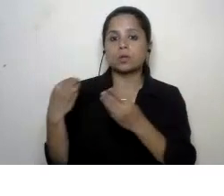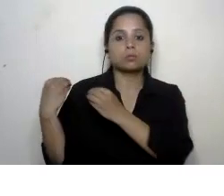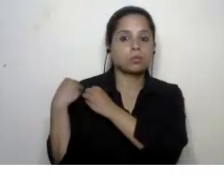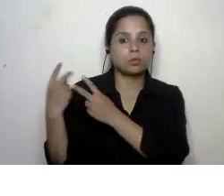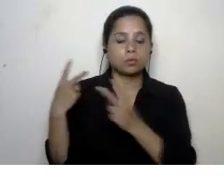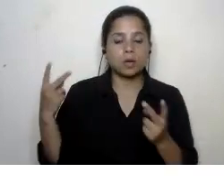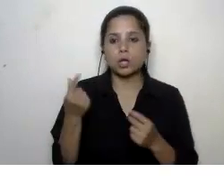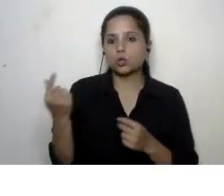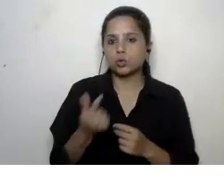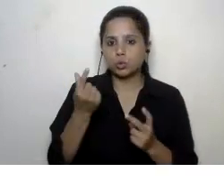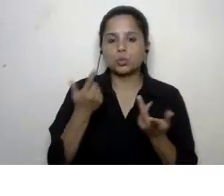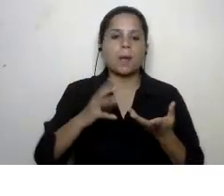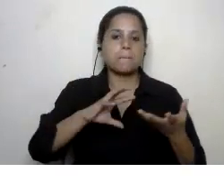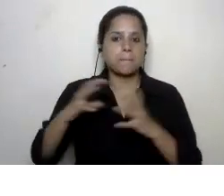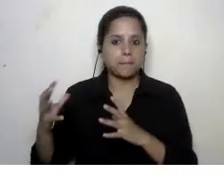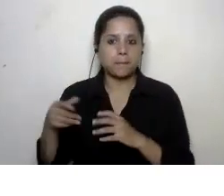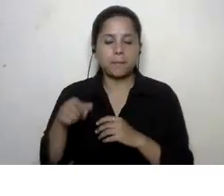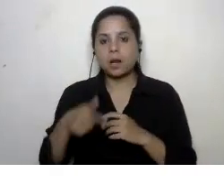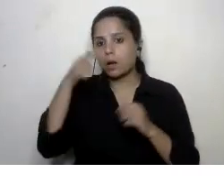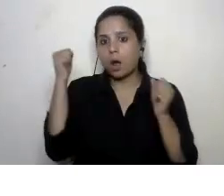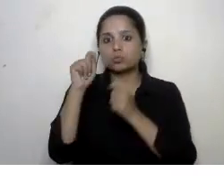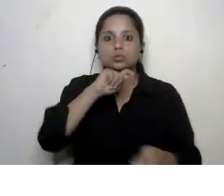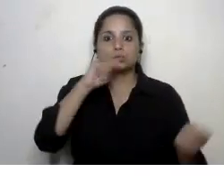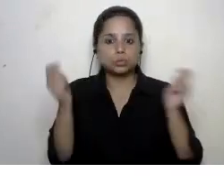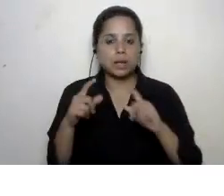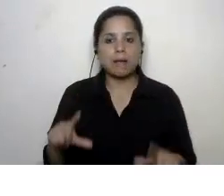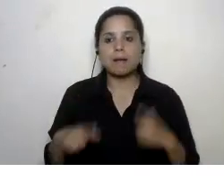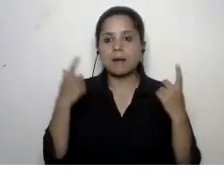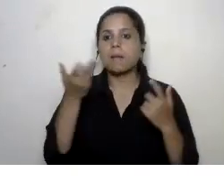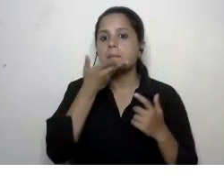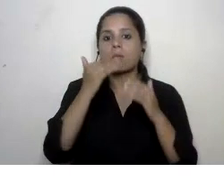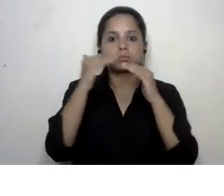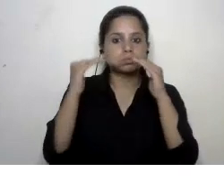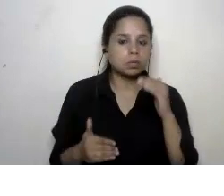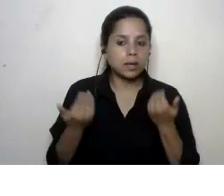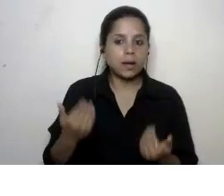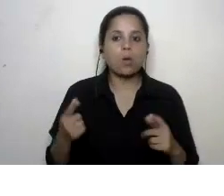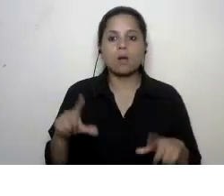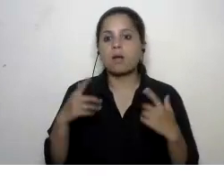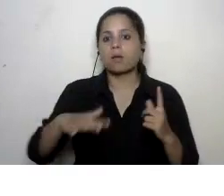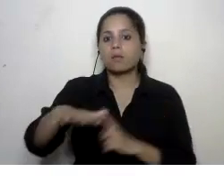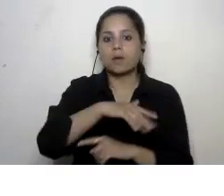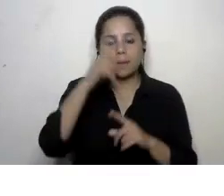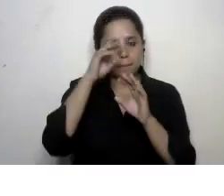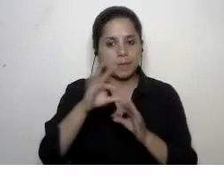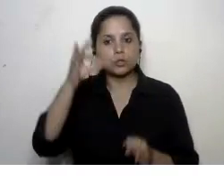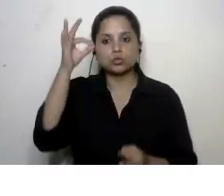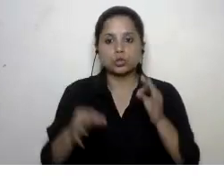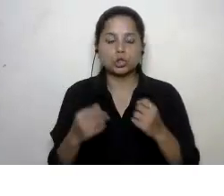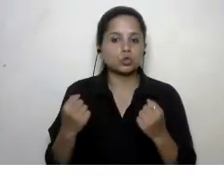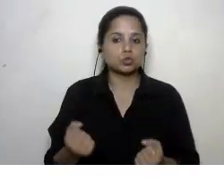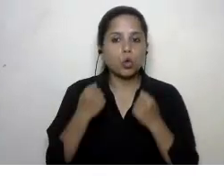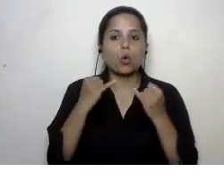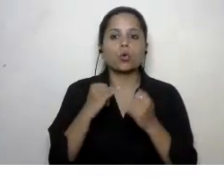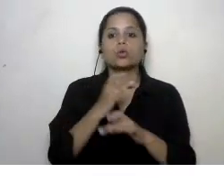consumption and production, climate action, life below water, life on land, peace, justice, and strong institutions.